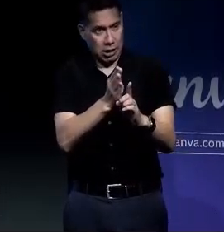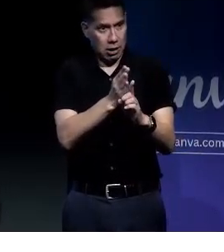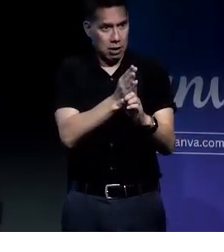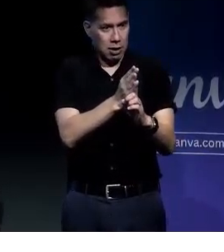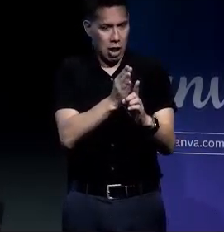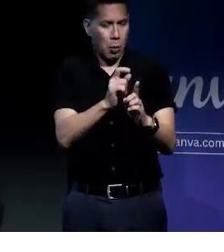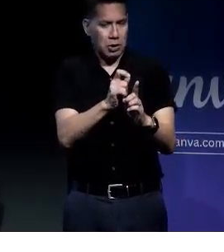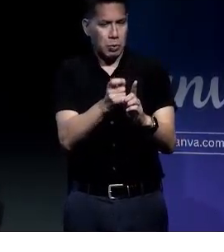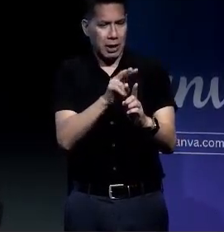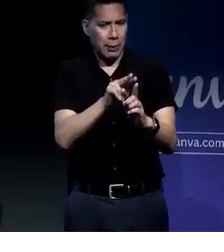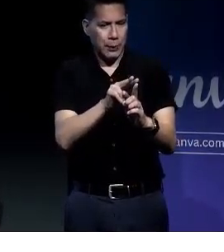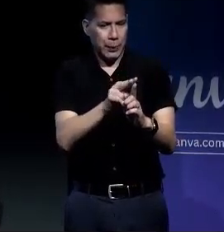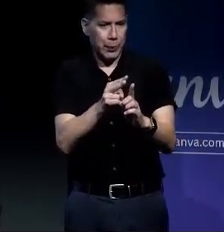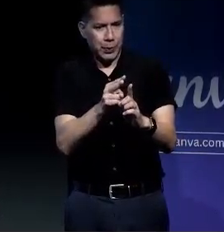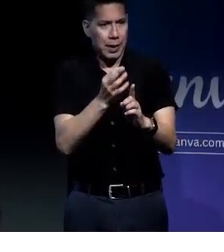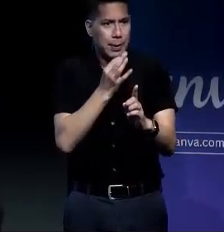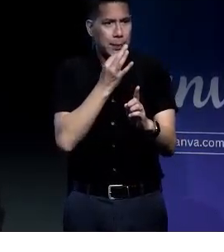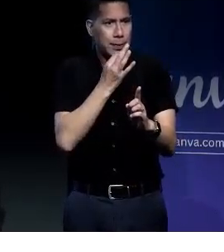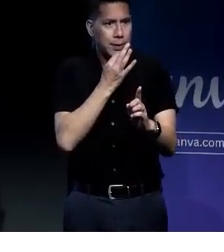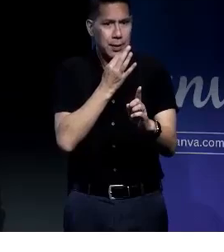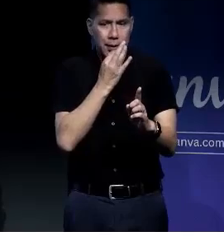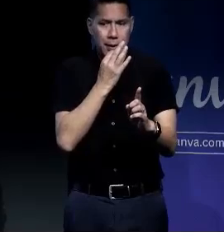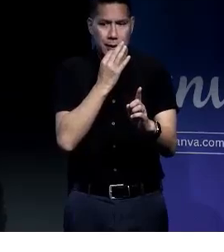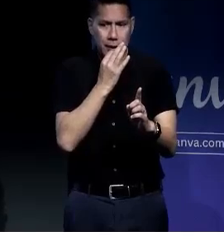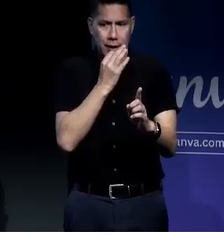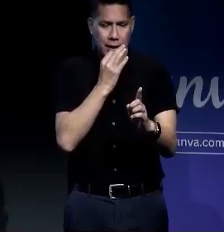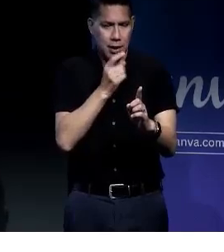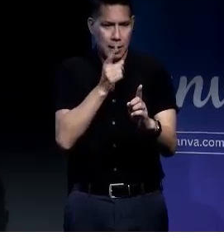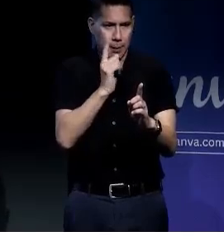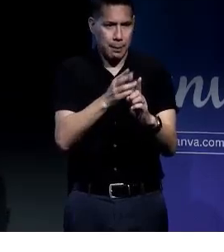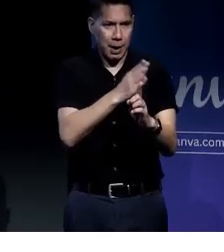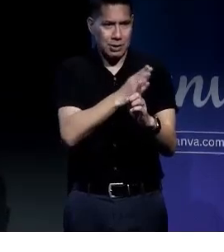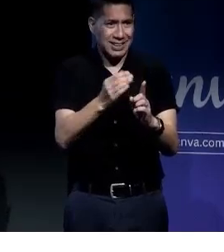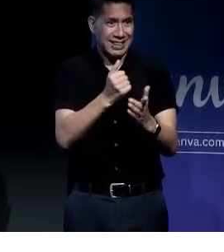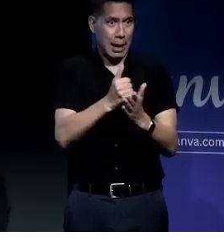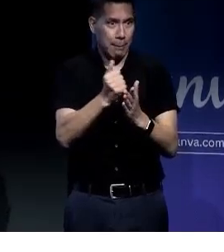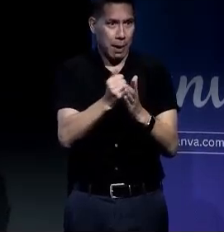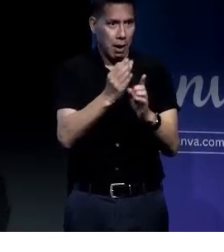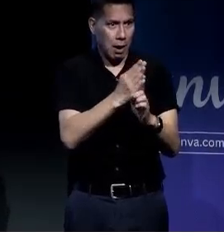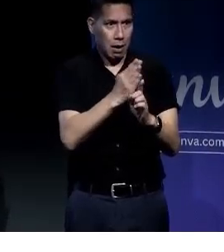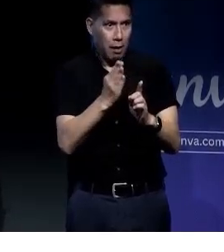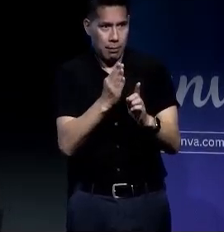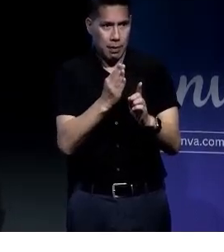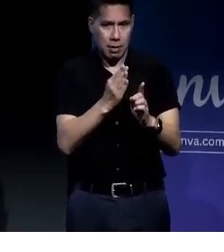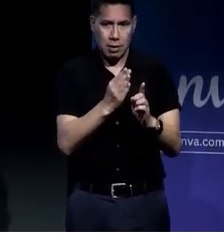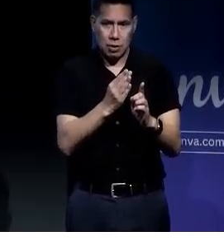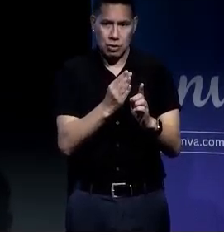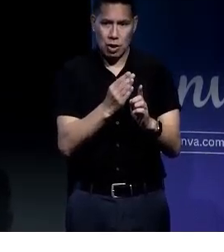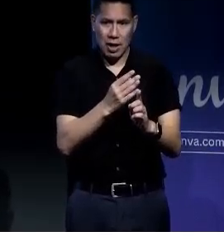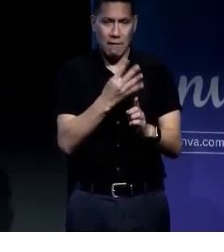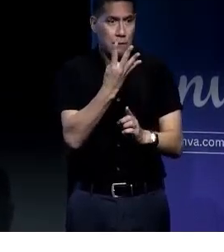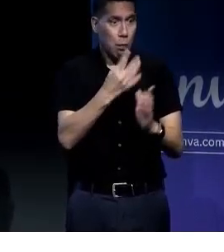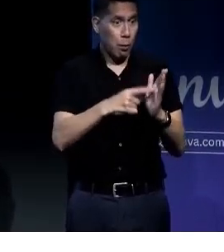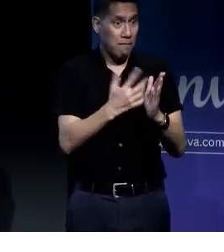I'll tweak it slightly just so it passes a numerical scale. In this case, the reason you can't necessarily